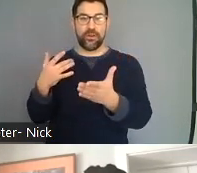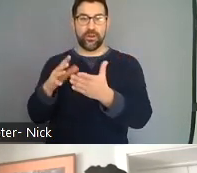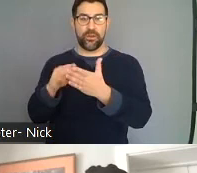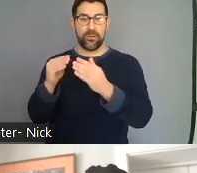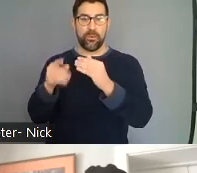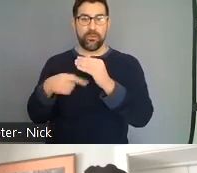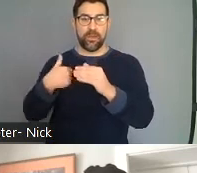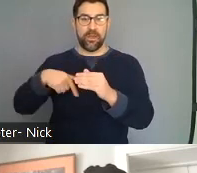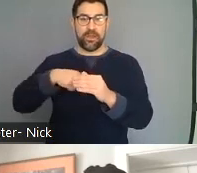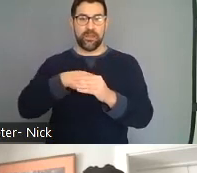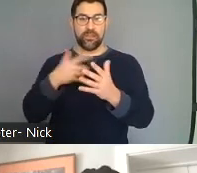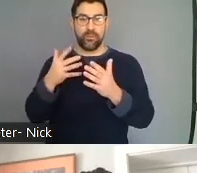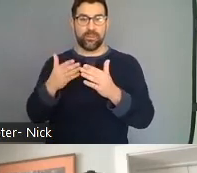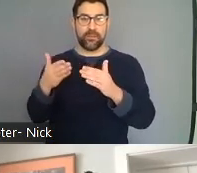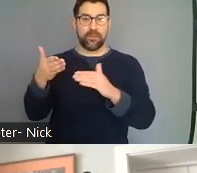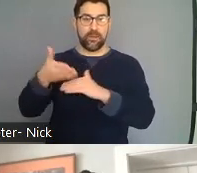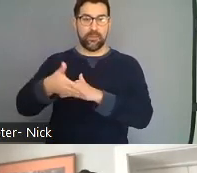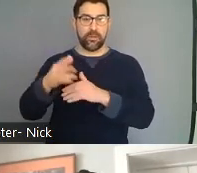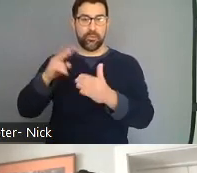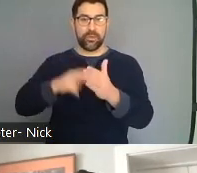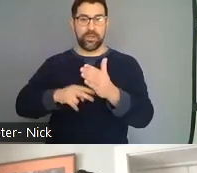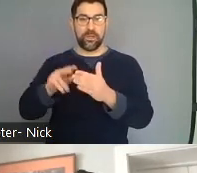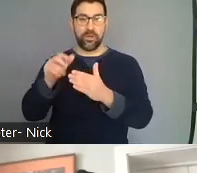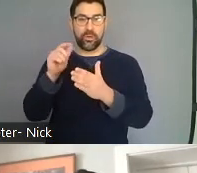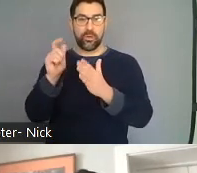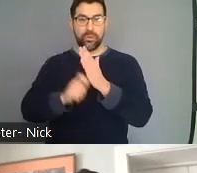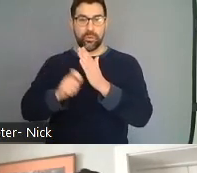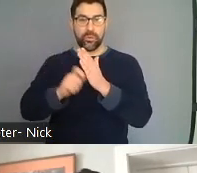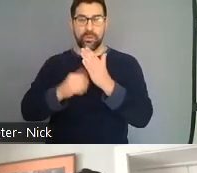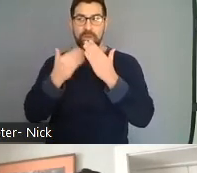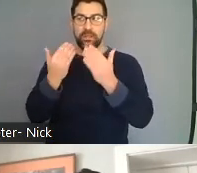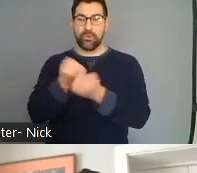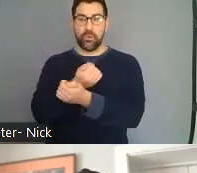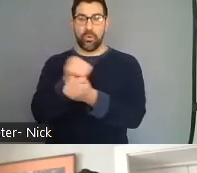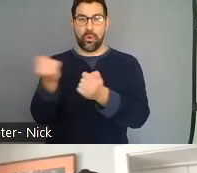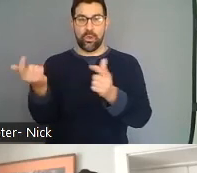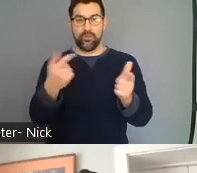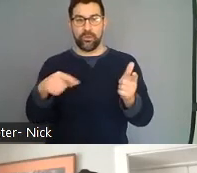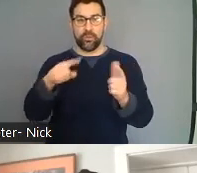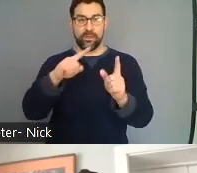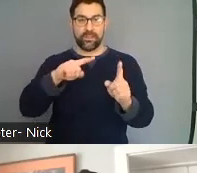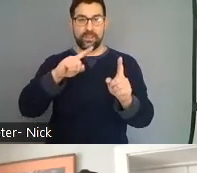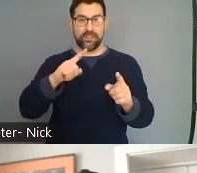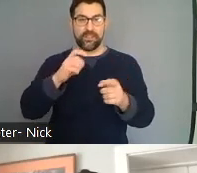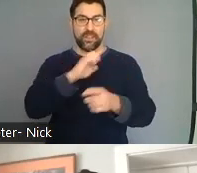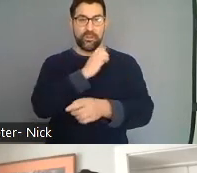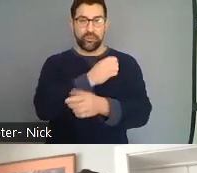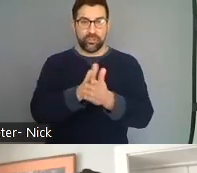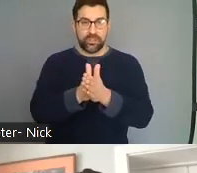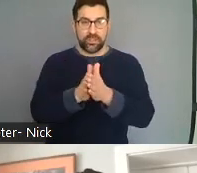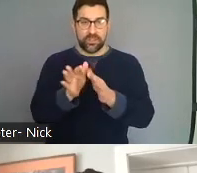about us, what is upcoming, and read our newsletter. Finally, thanks to all of you for your attendance and energy in this